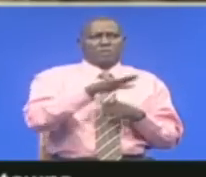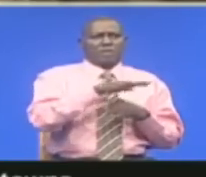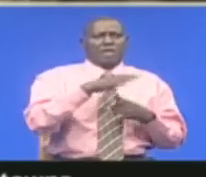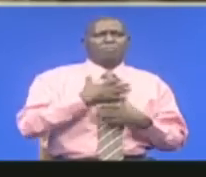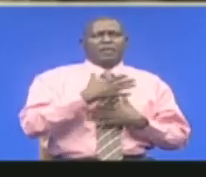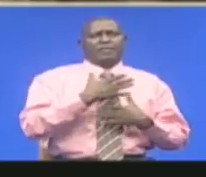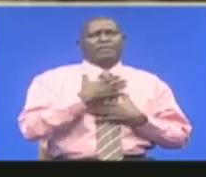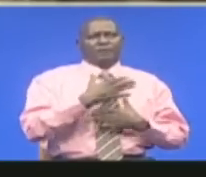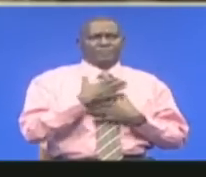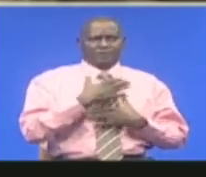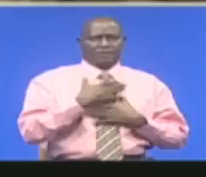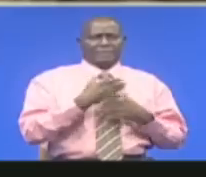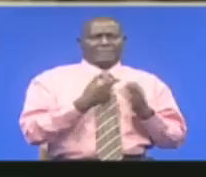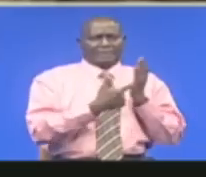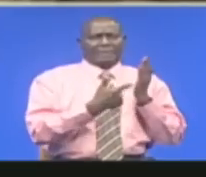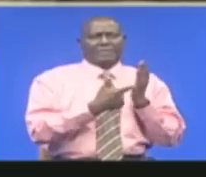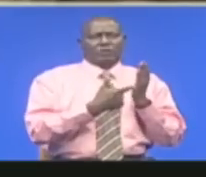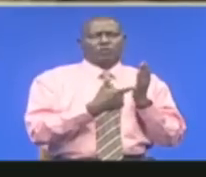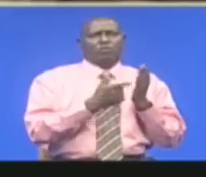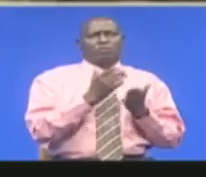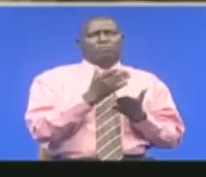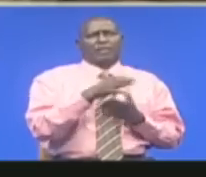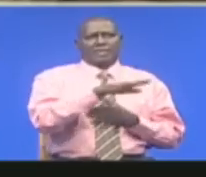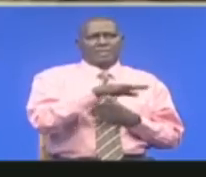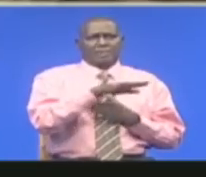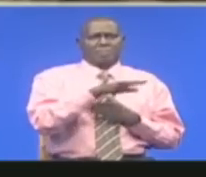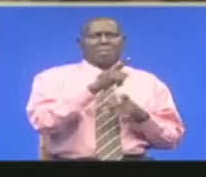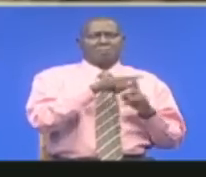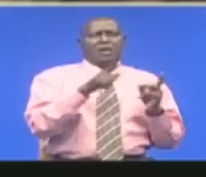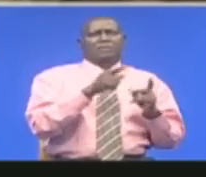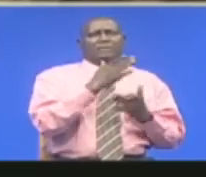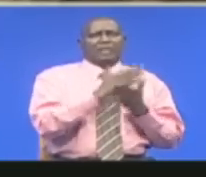or something, the technical part. But they have also taken some samples